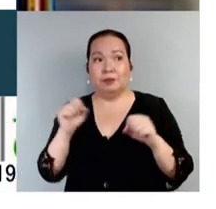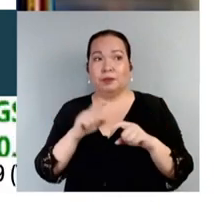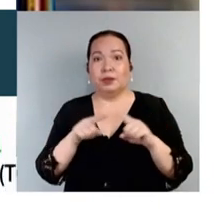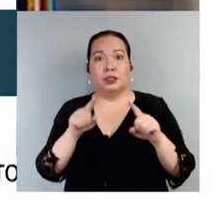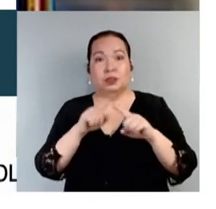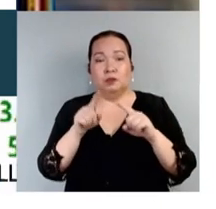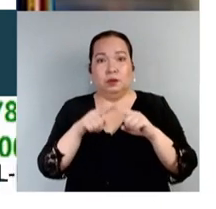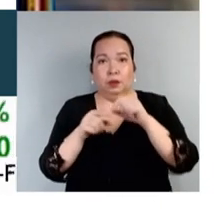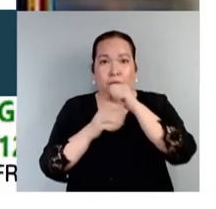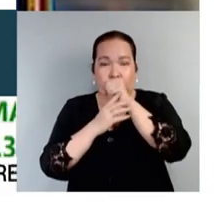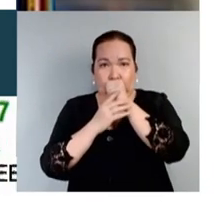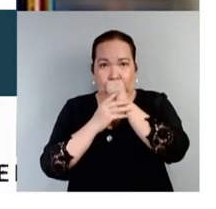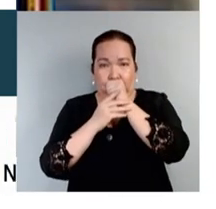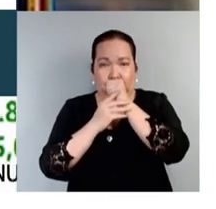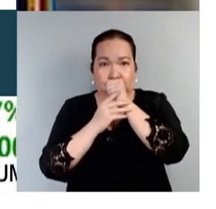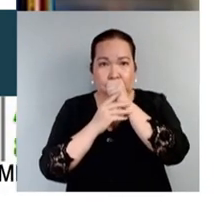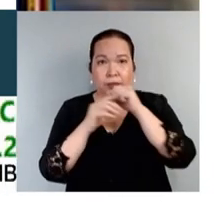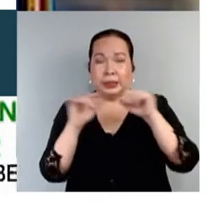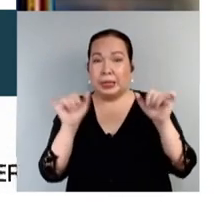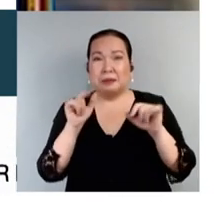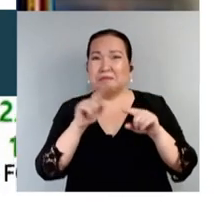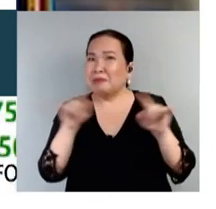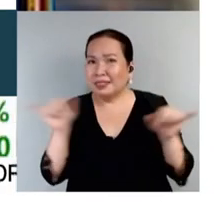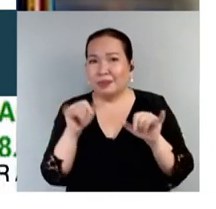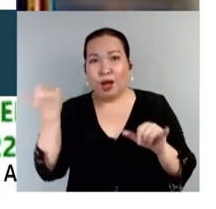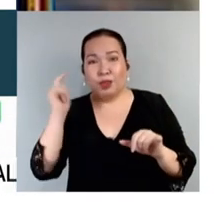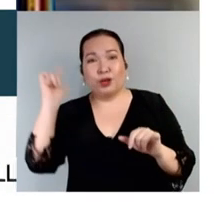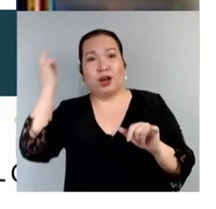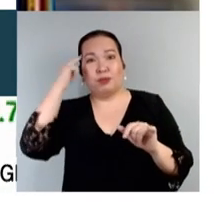administrations did not have the same,